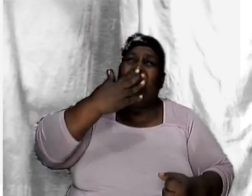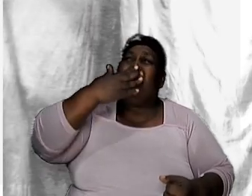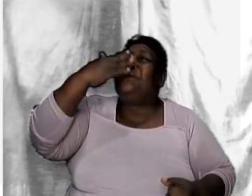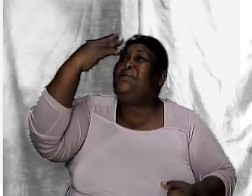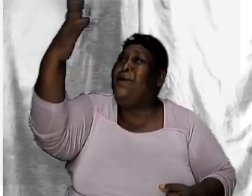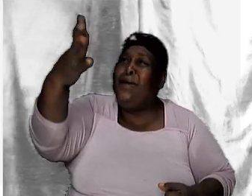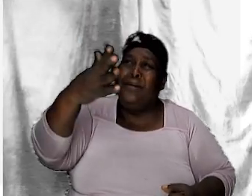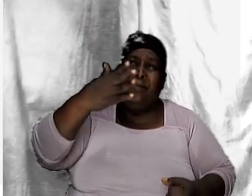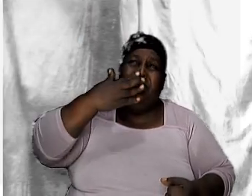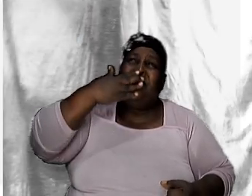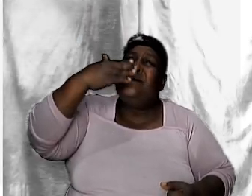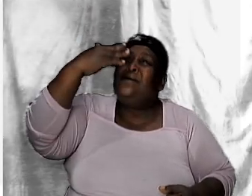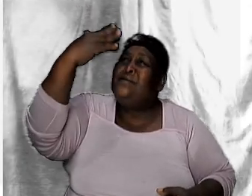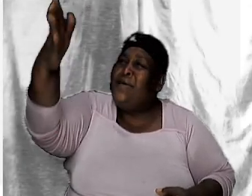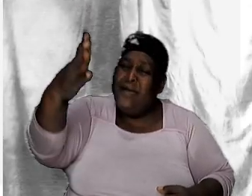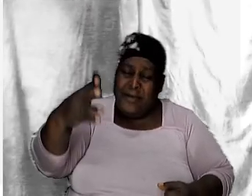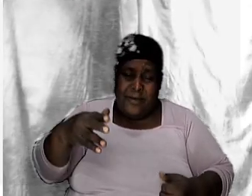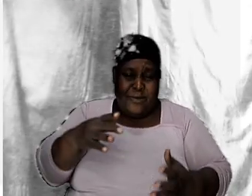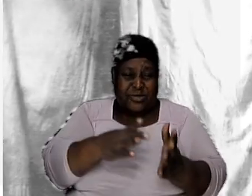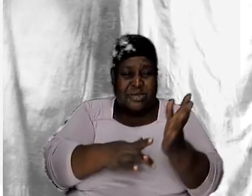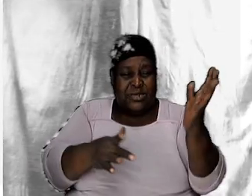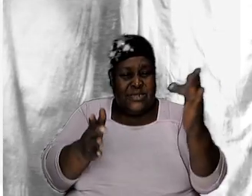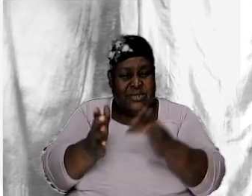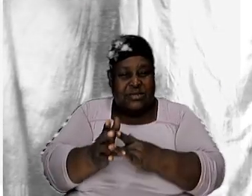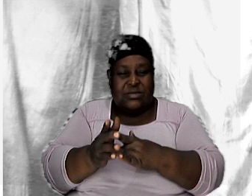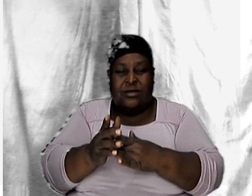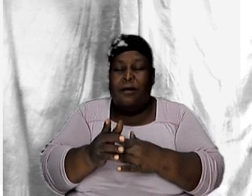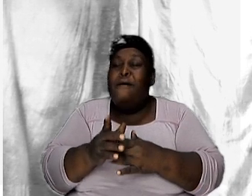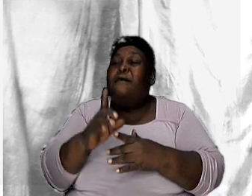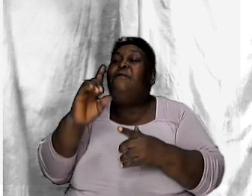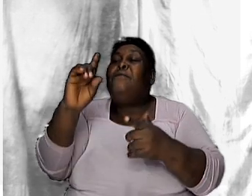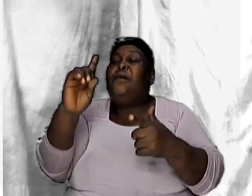phase, we're moving into the presence of Almighty God.